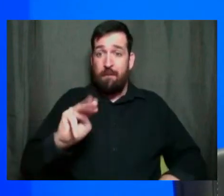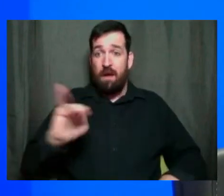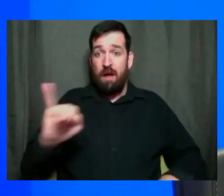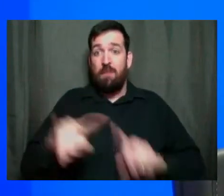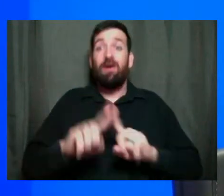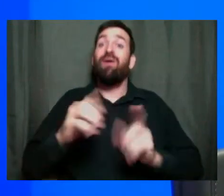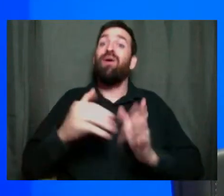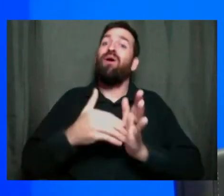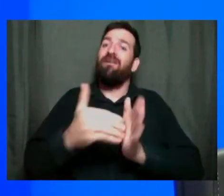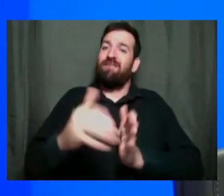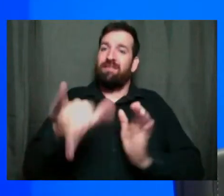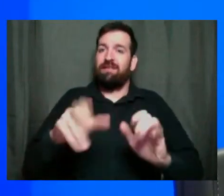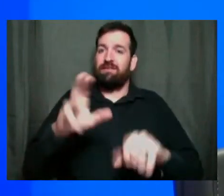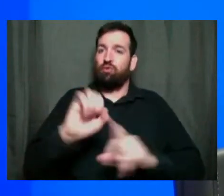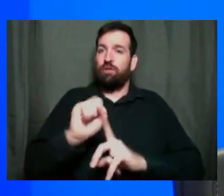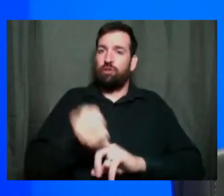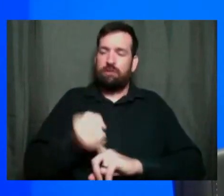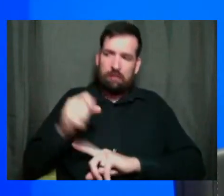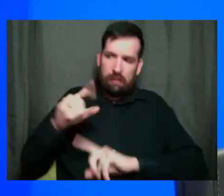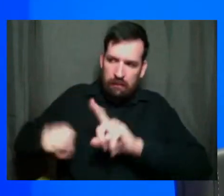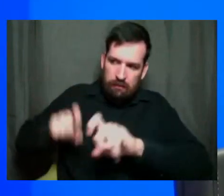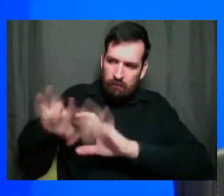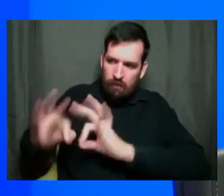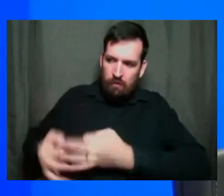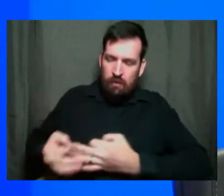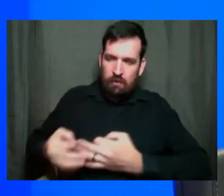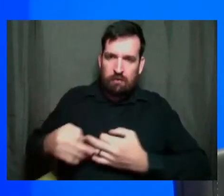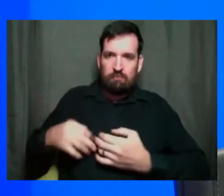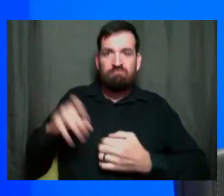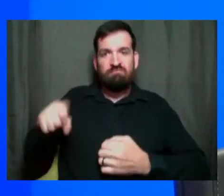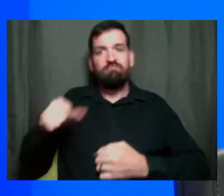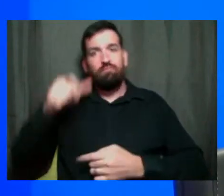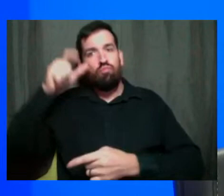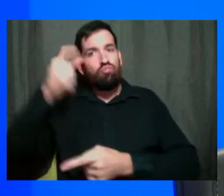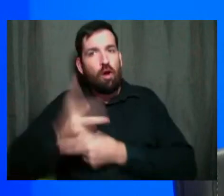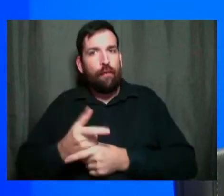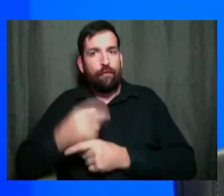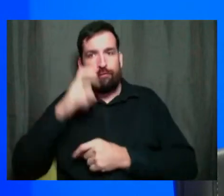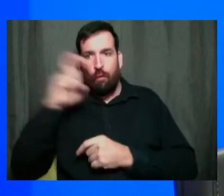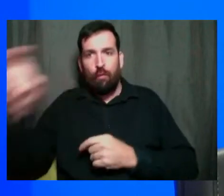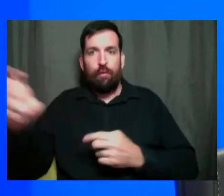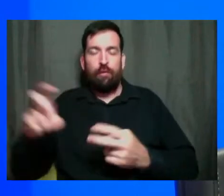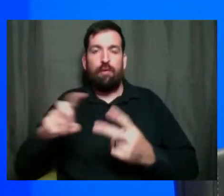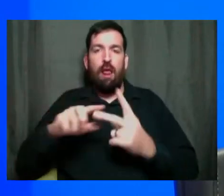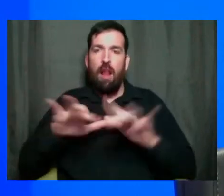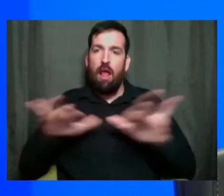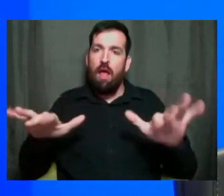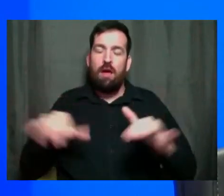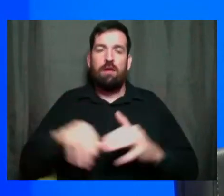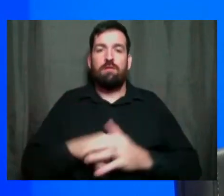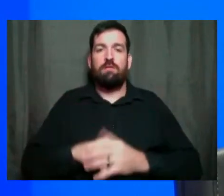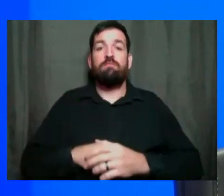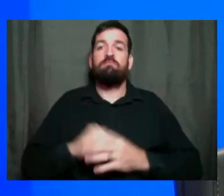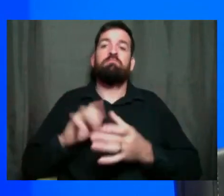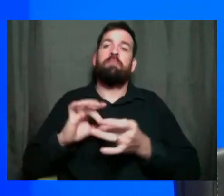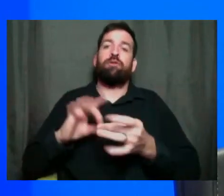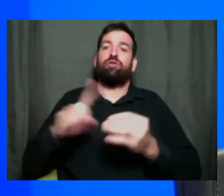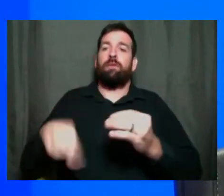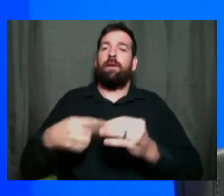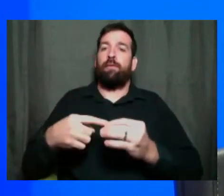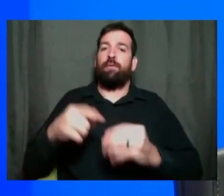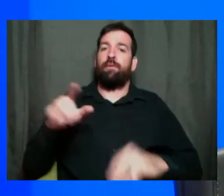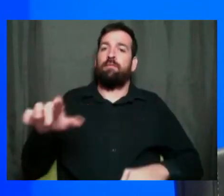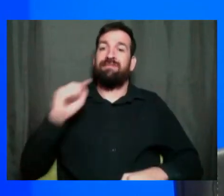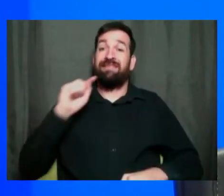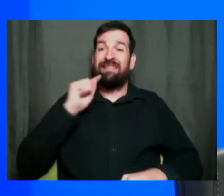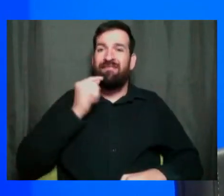situation, you start asking other family members. Yes, brother snored, everyone snored. It's kind of interesting what he mentioned about the severity of